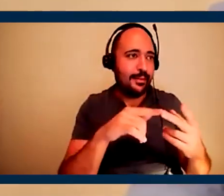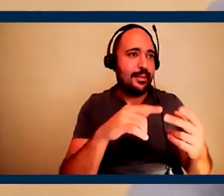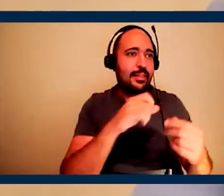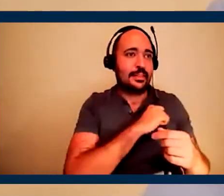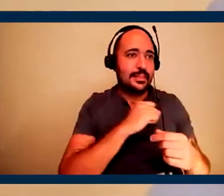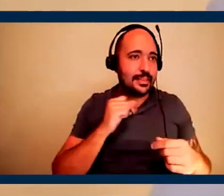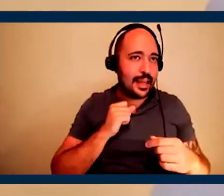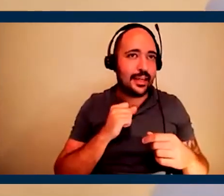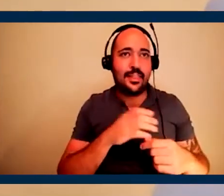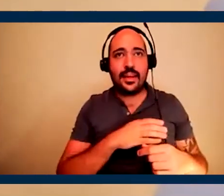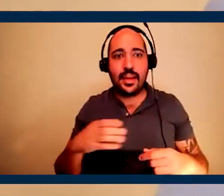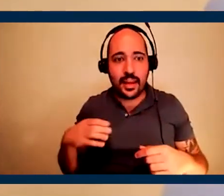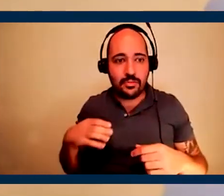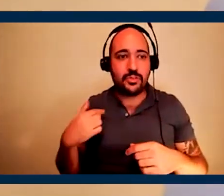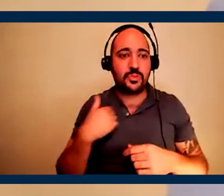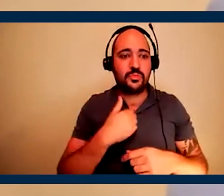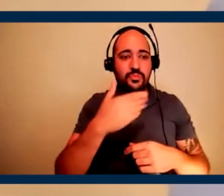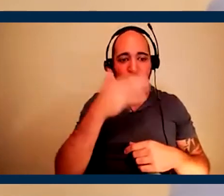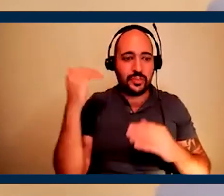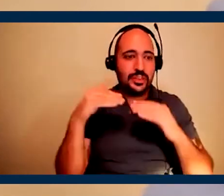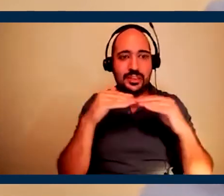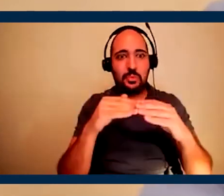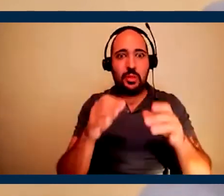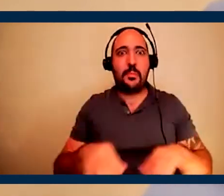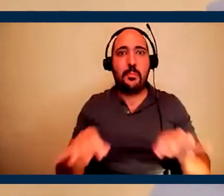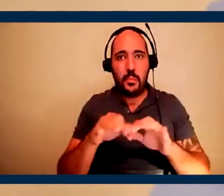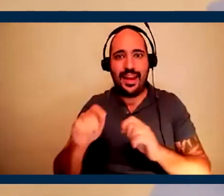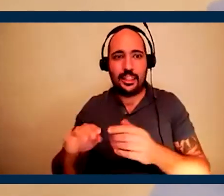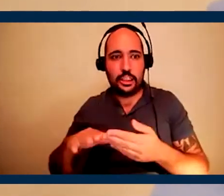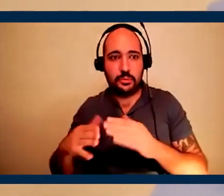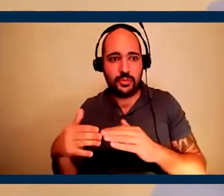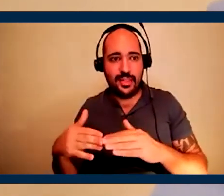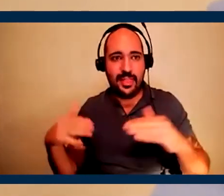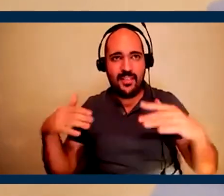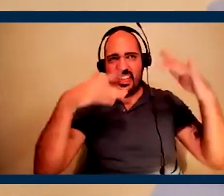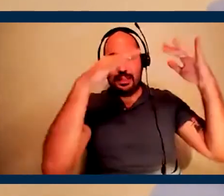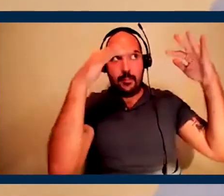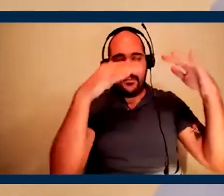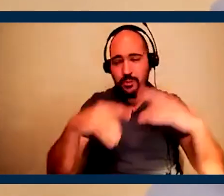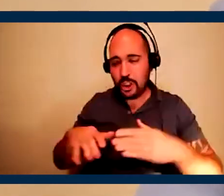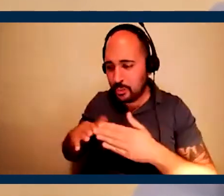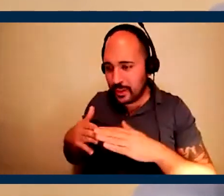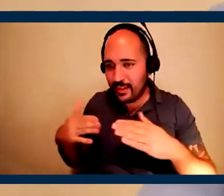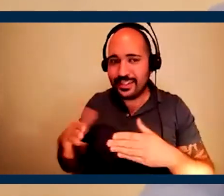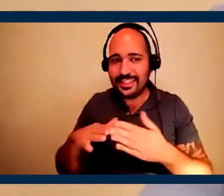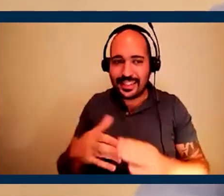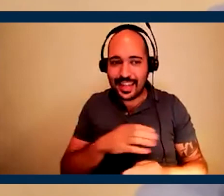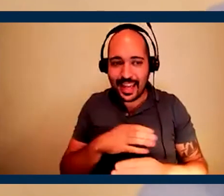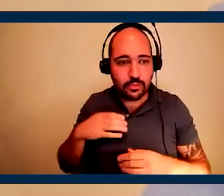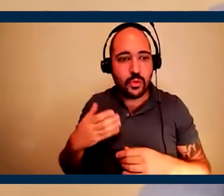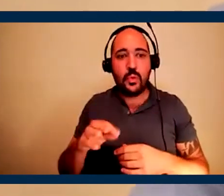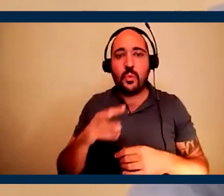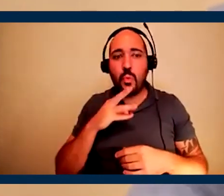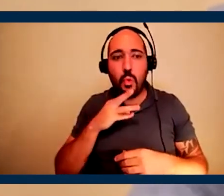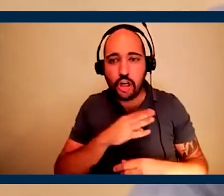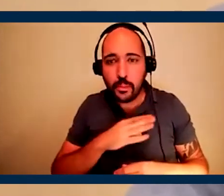forget that it's equally as important in the community level, in city council level or water boards or